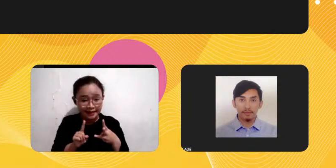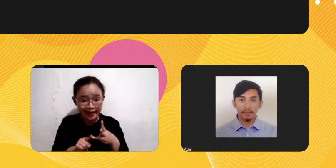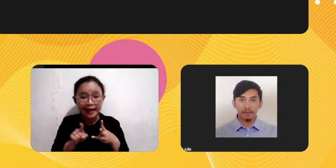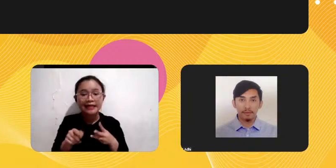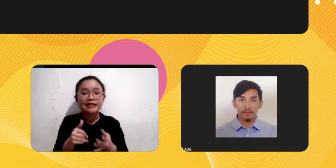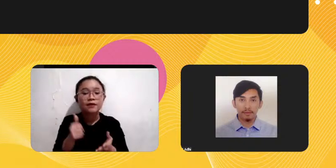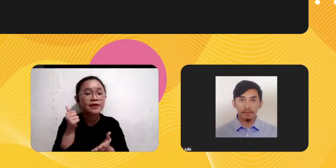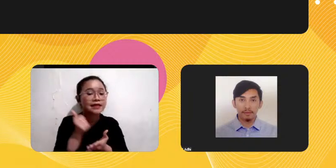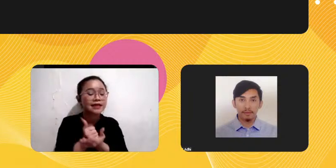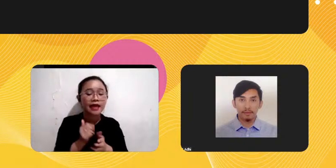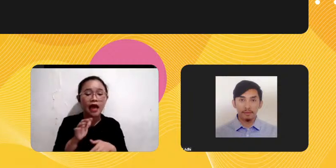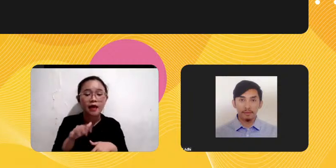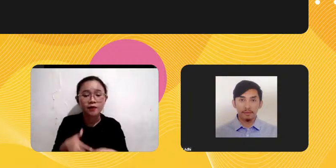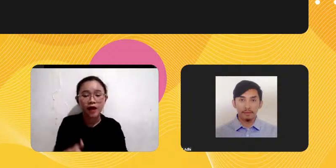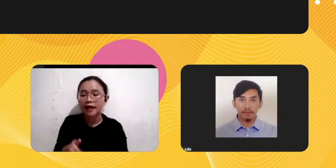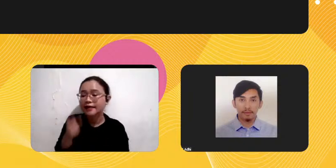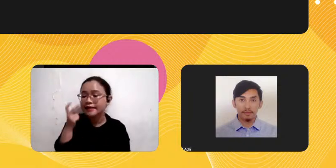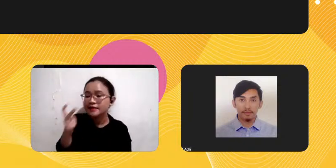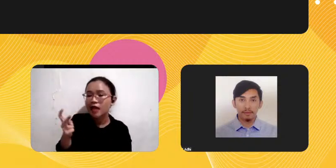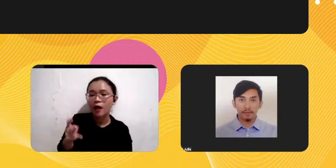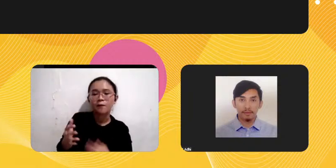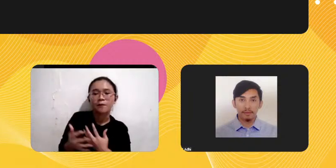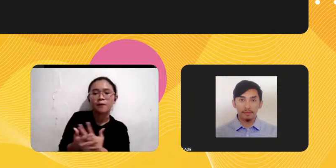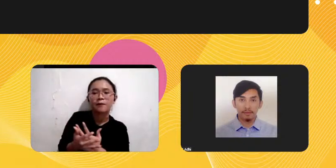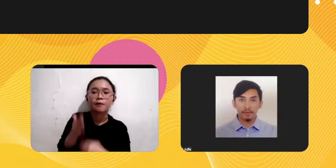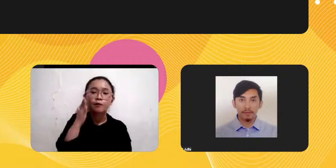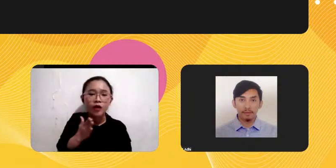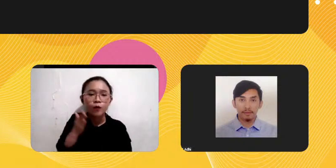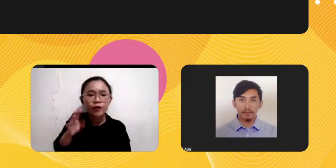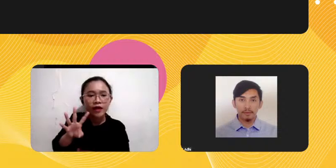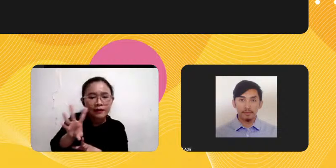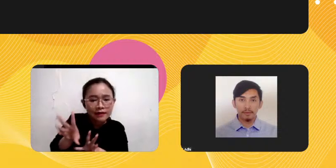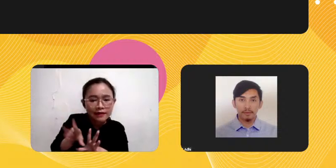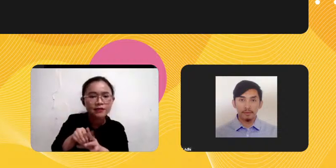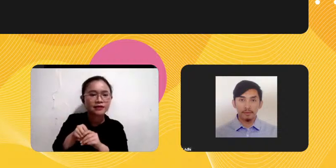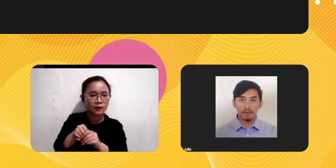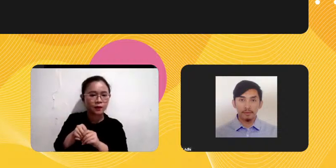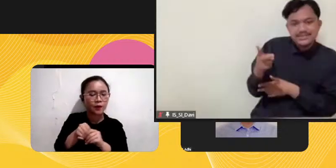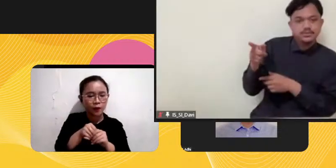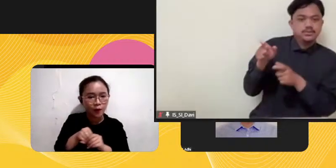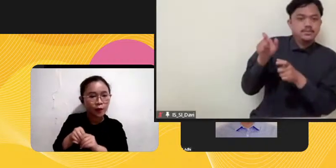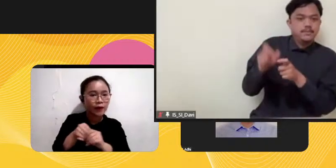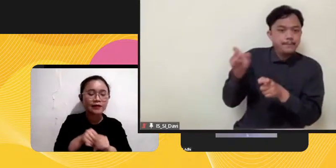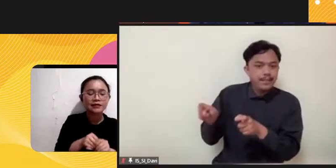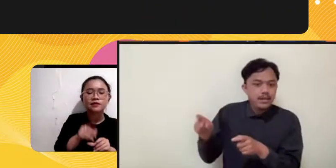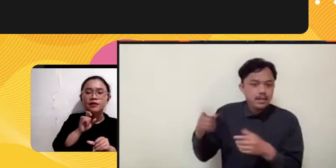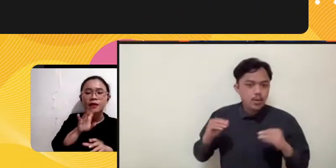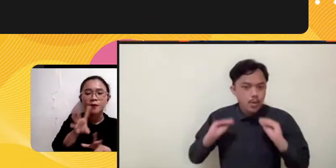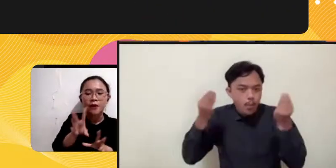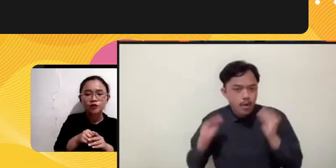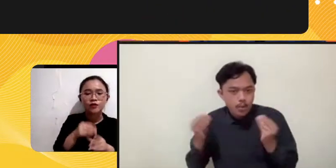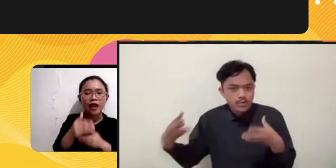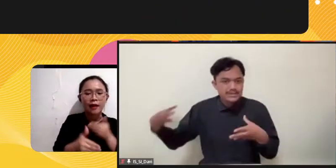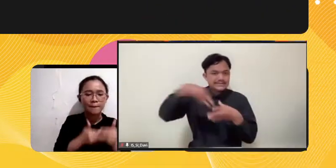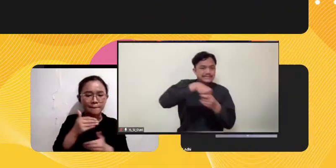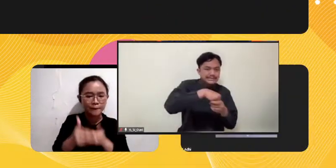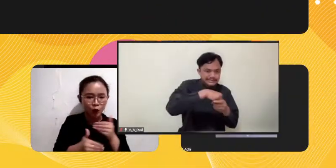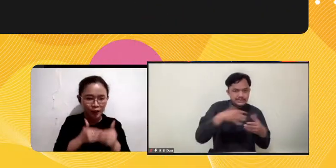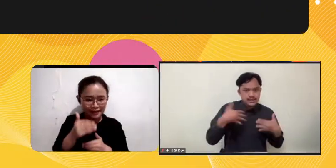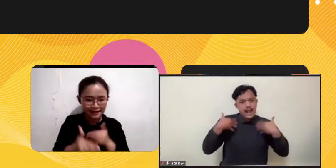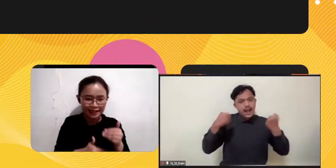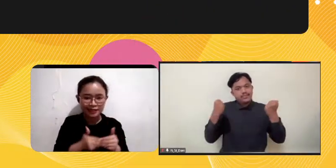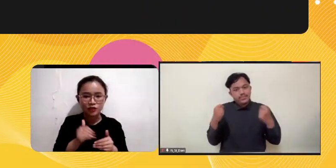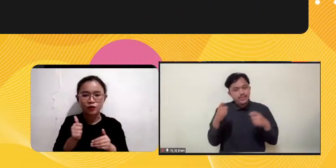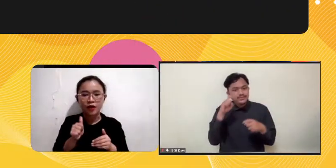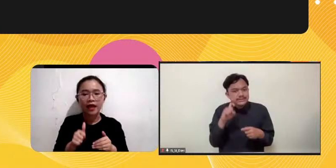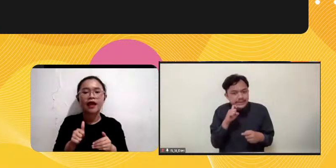of engaging the youth in the formation of these messages. So it's important that throughout the process, they must input